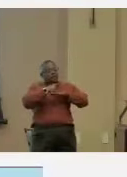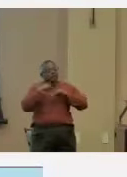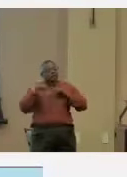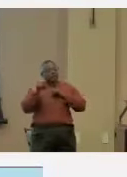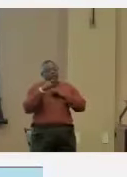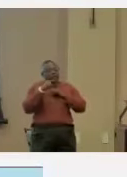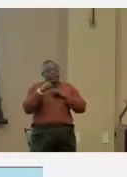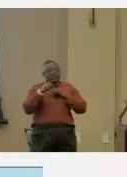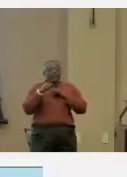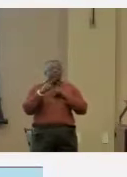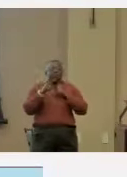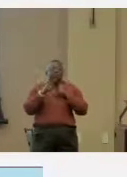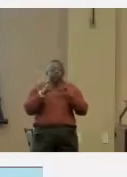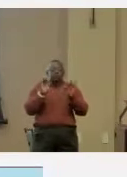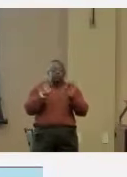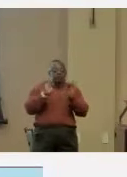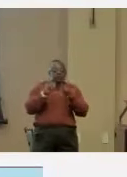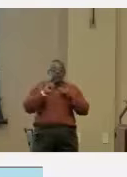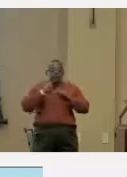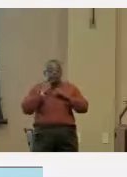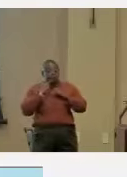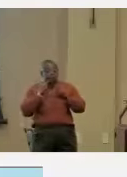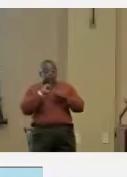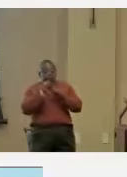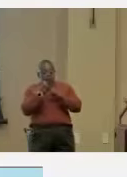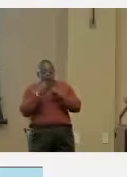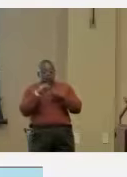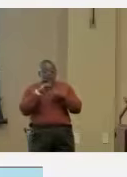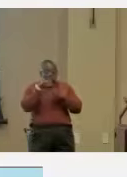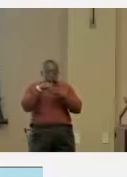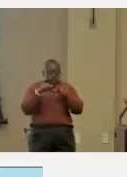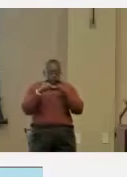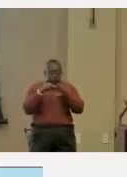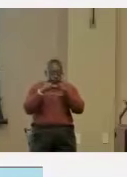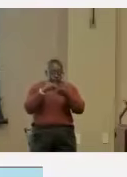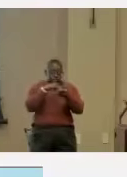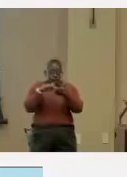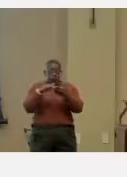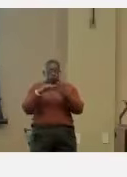other adverse events, and they continue to be in the study and do well.